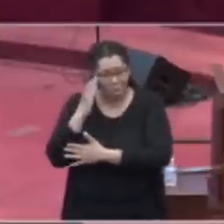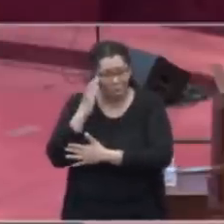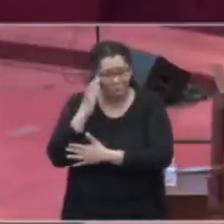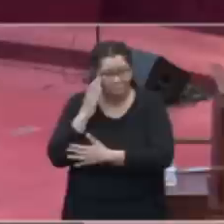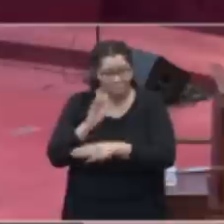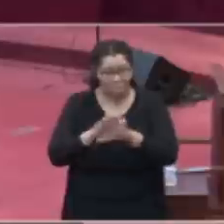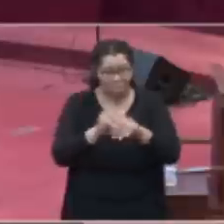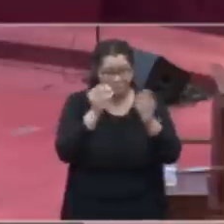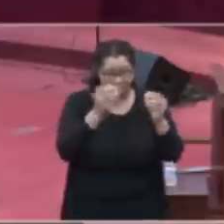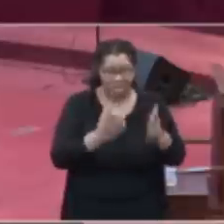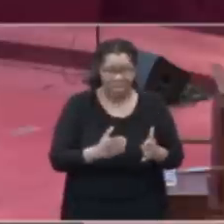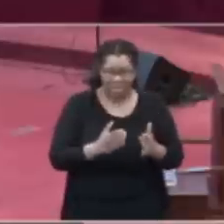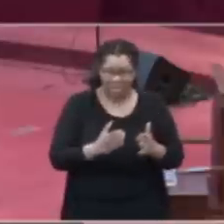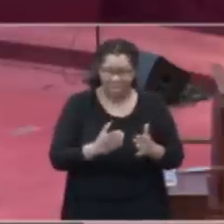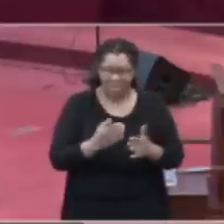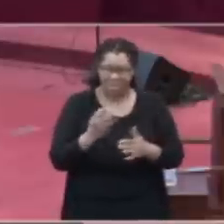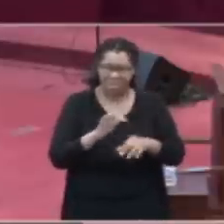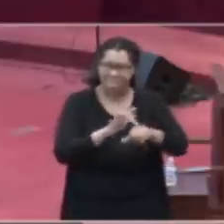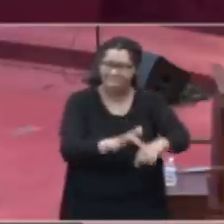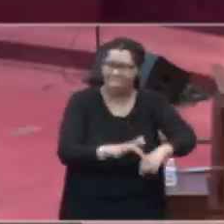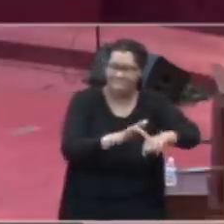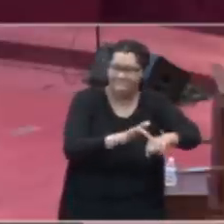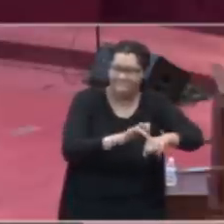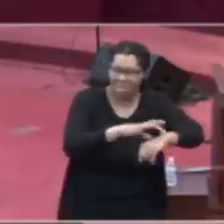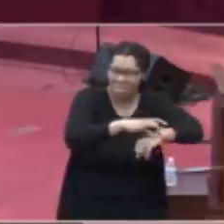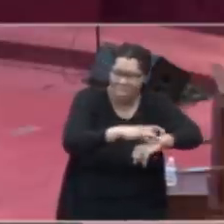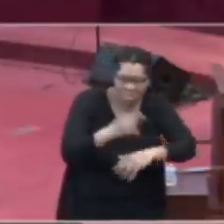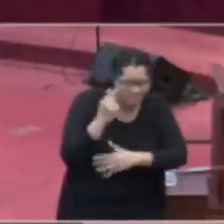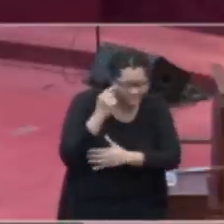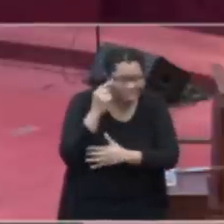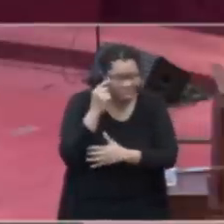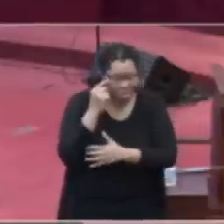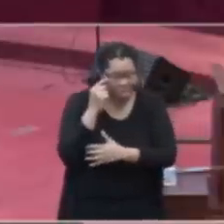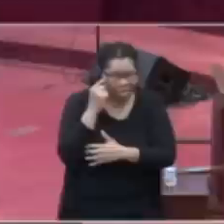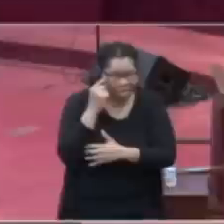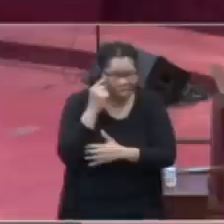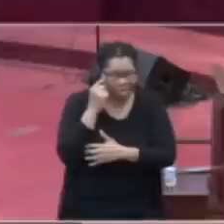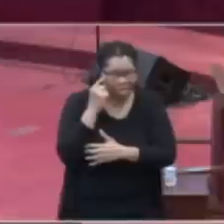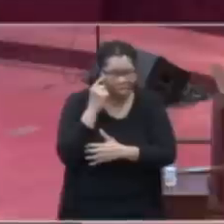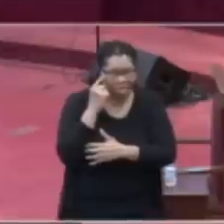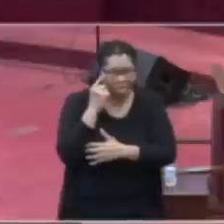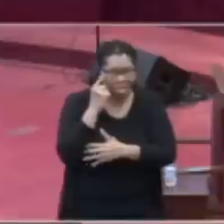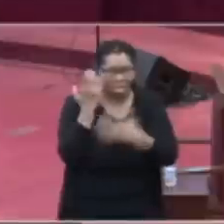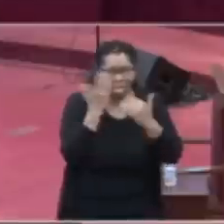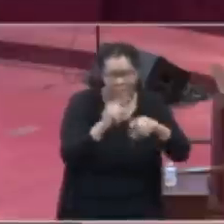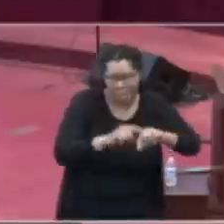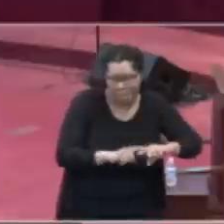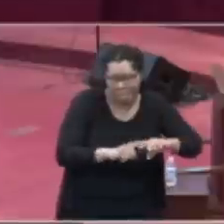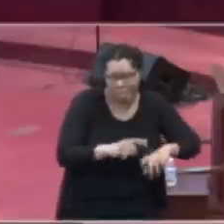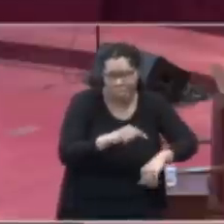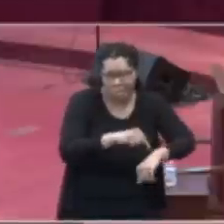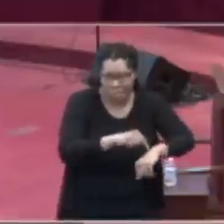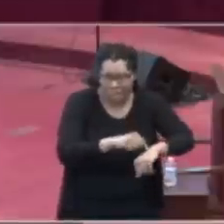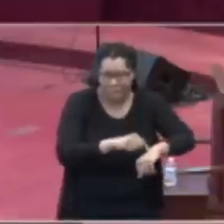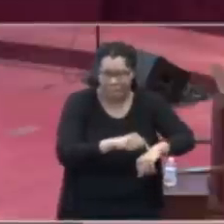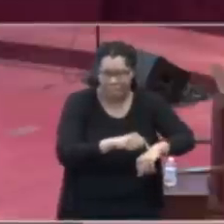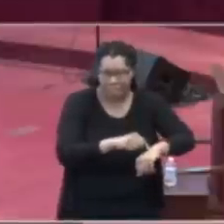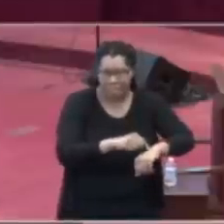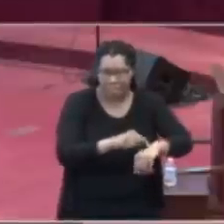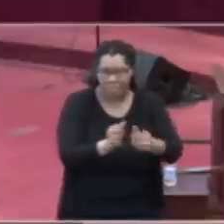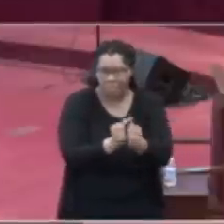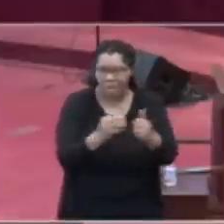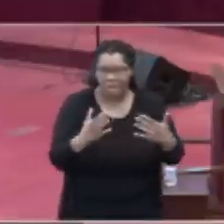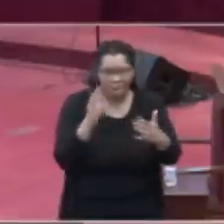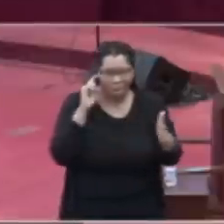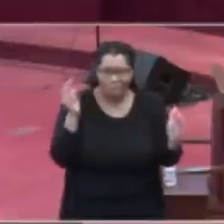is so earthbound, so time imprisoned, so without respect